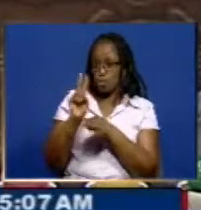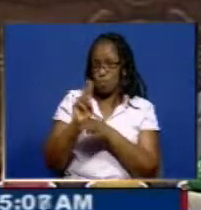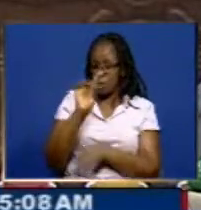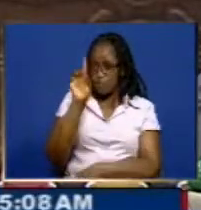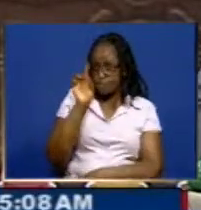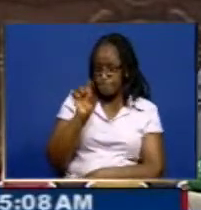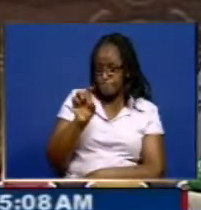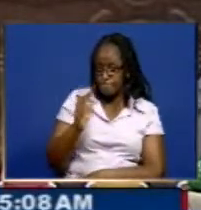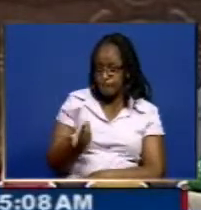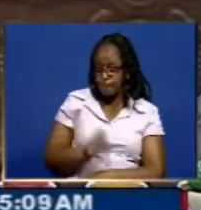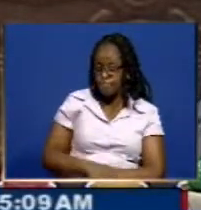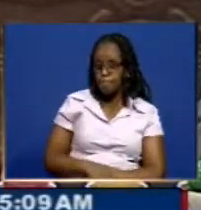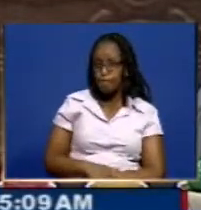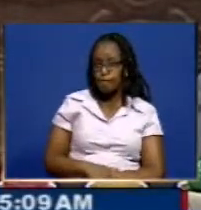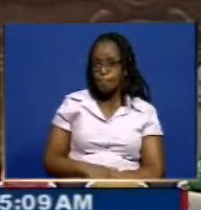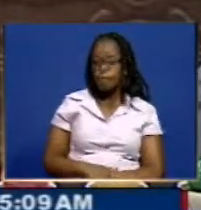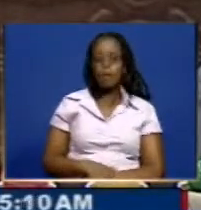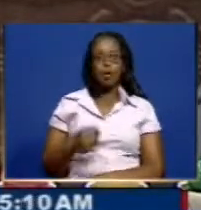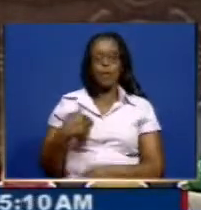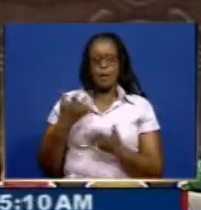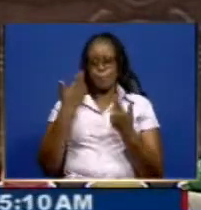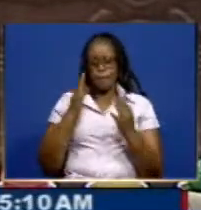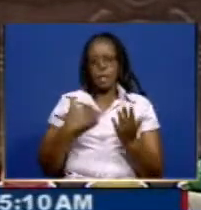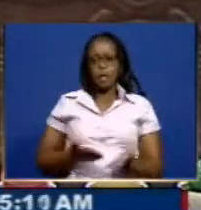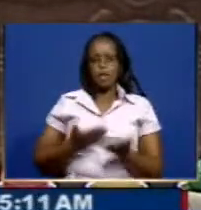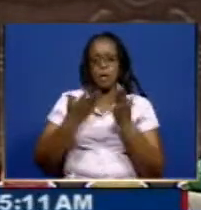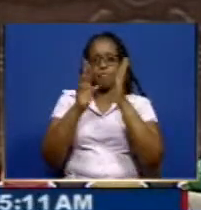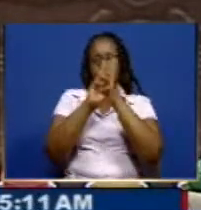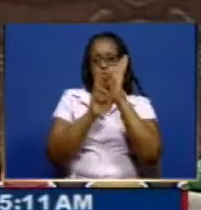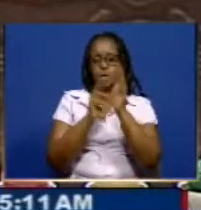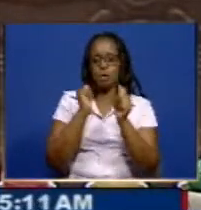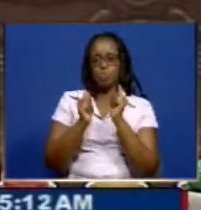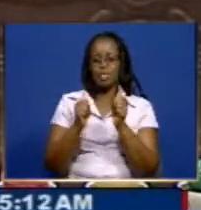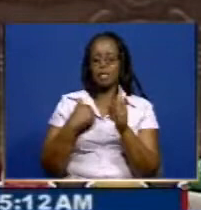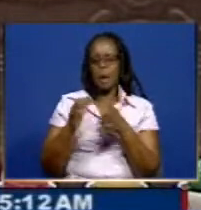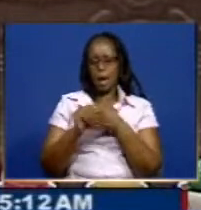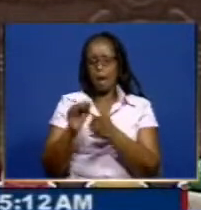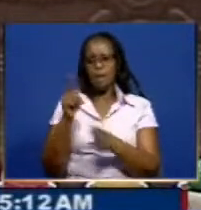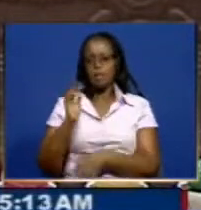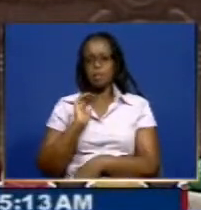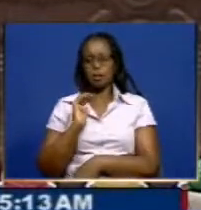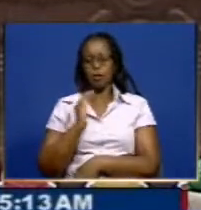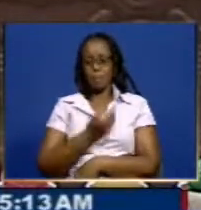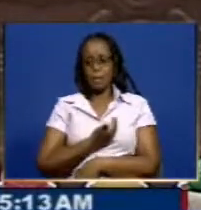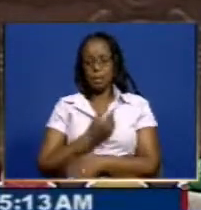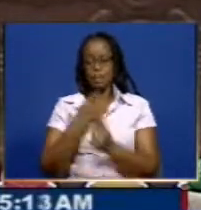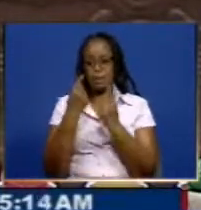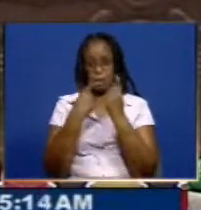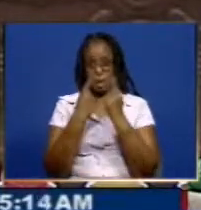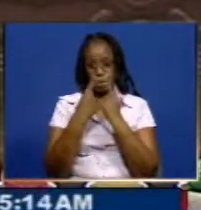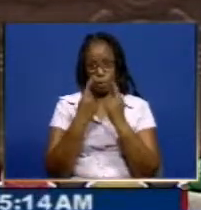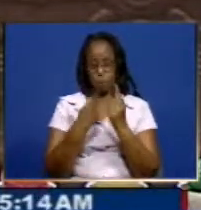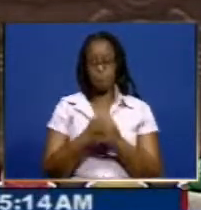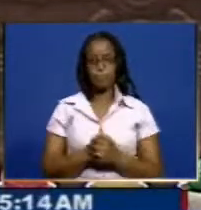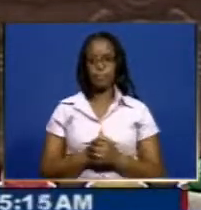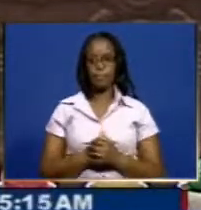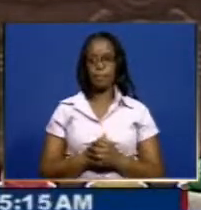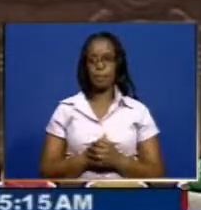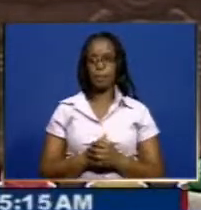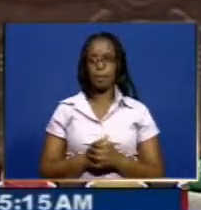We served you with the rules that guide this committee's proceedings. There's